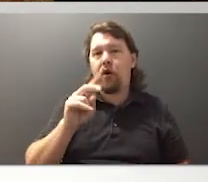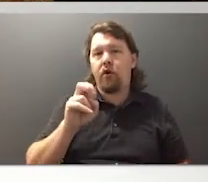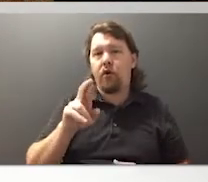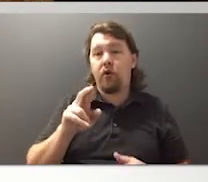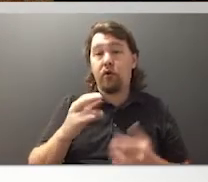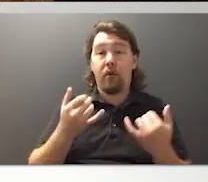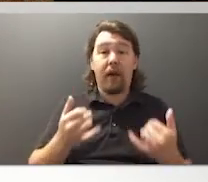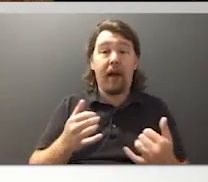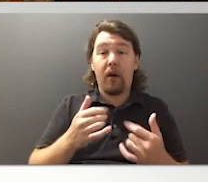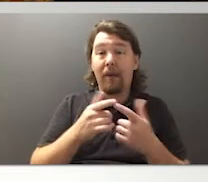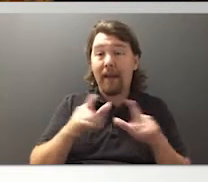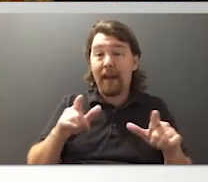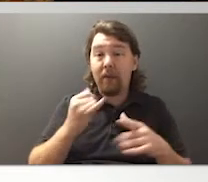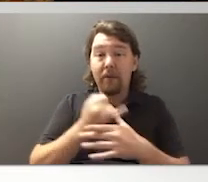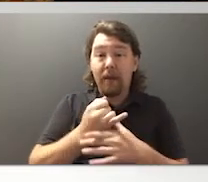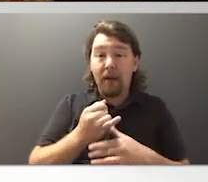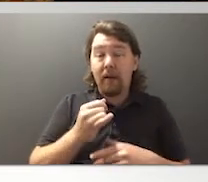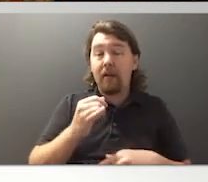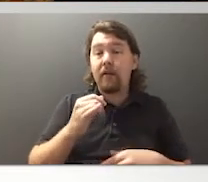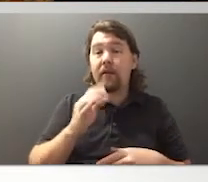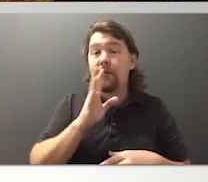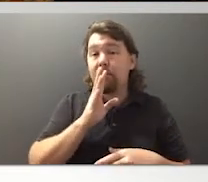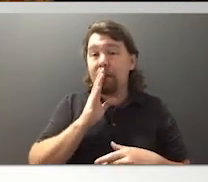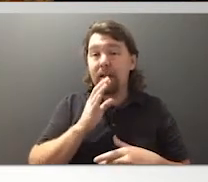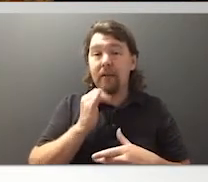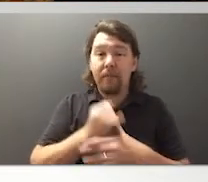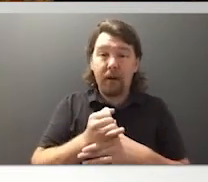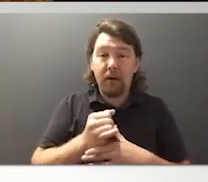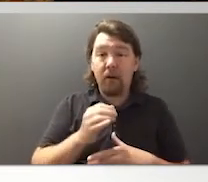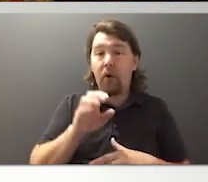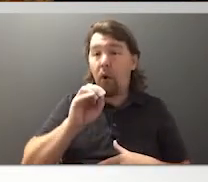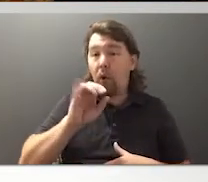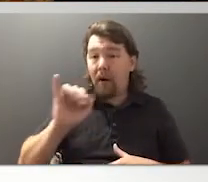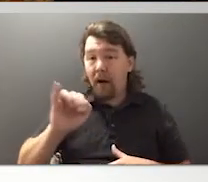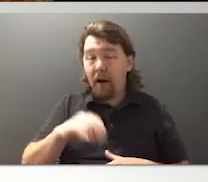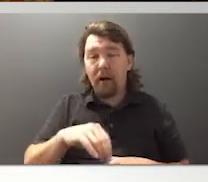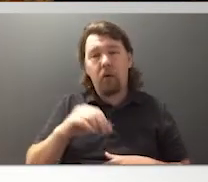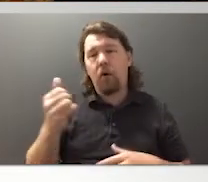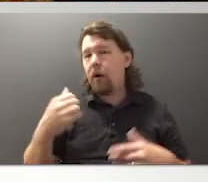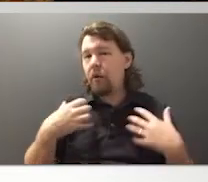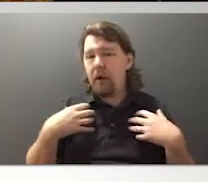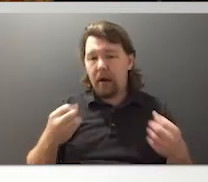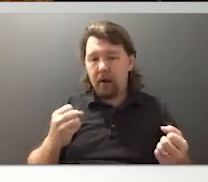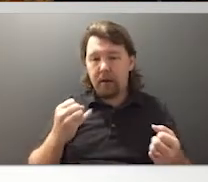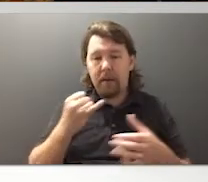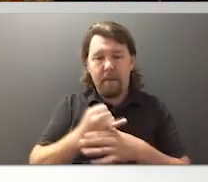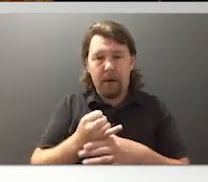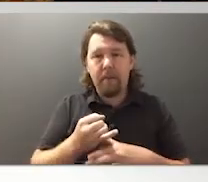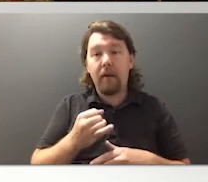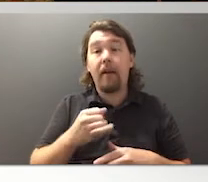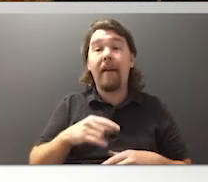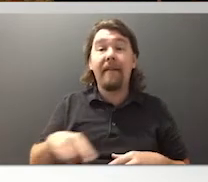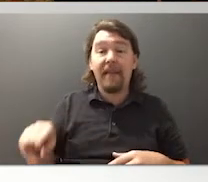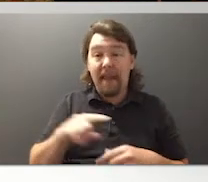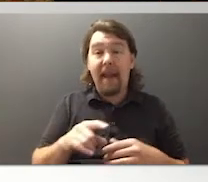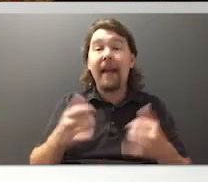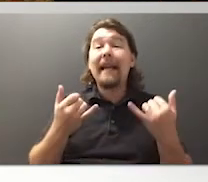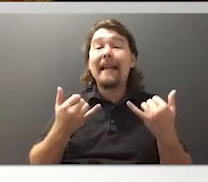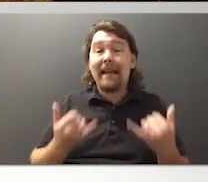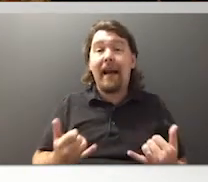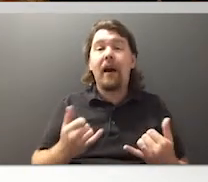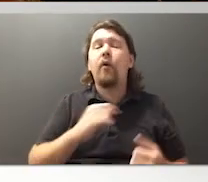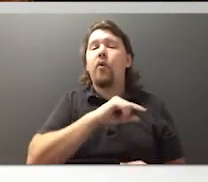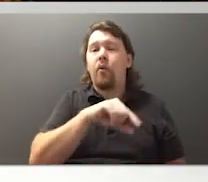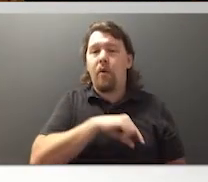impairment, language impairment, OI, other health impairment, and so on, they now can qualify for the